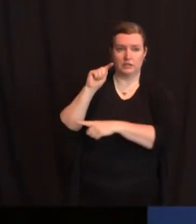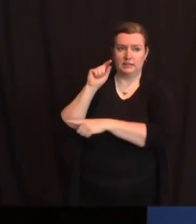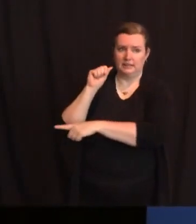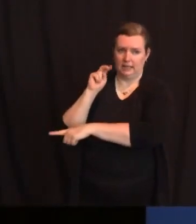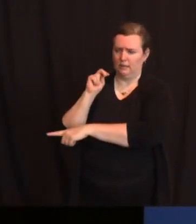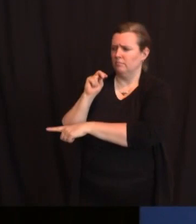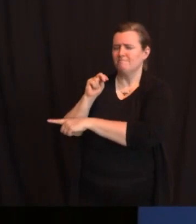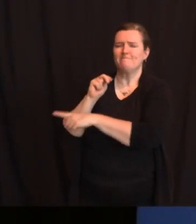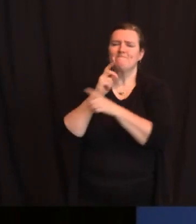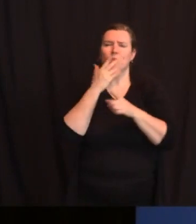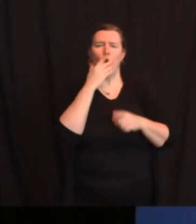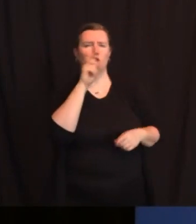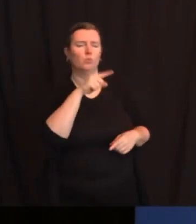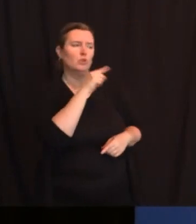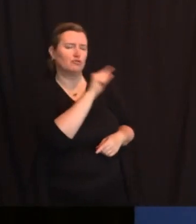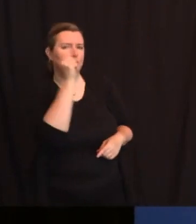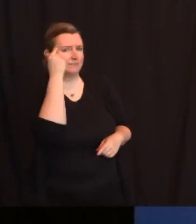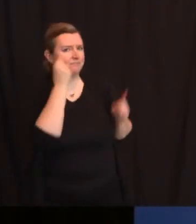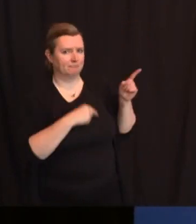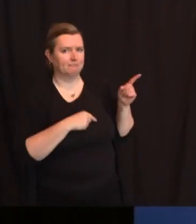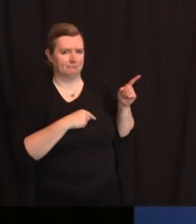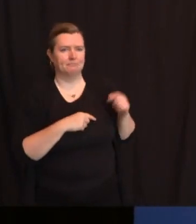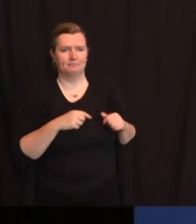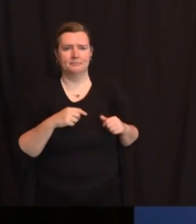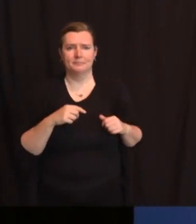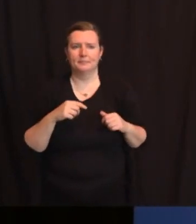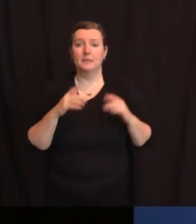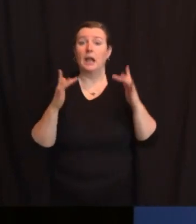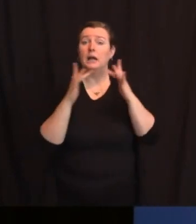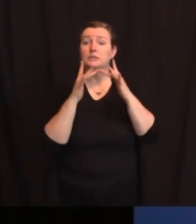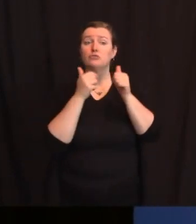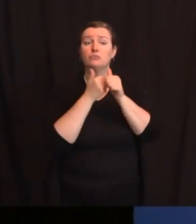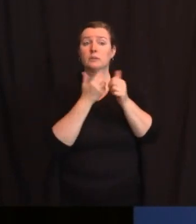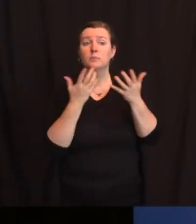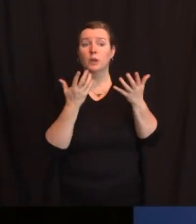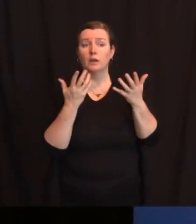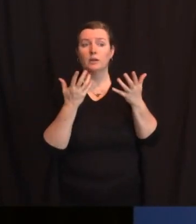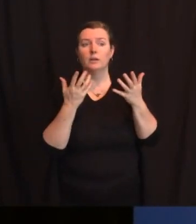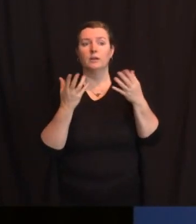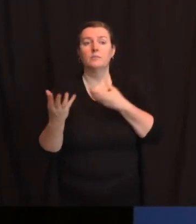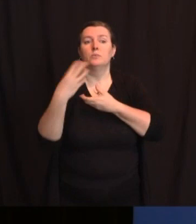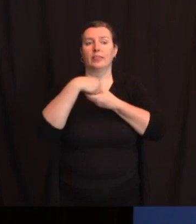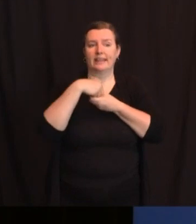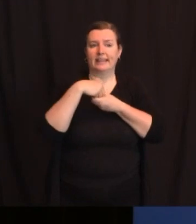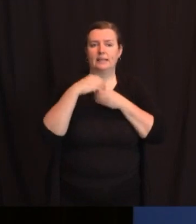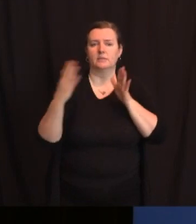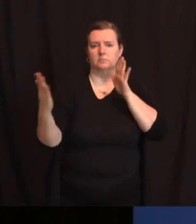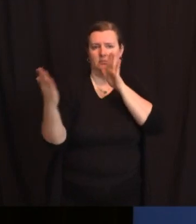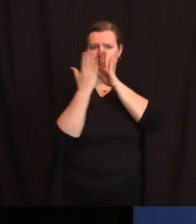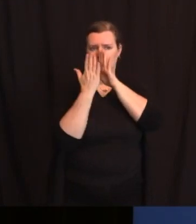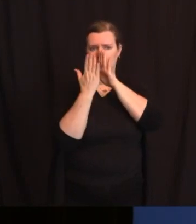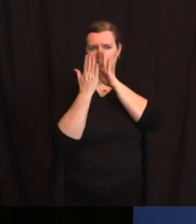We define the close contact is as individuals within 6 feet to at least 10 minutes exposure.